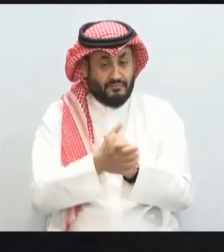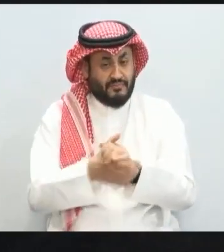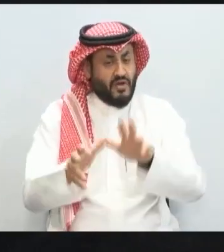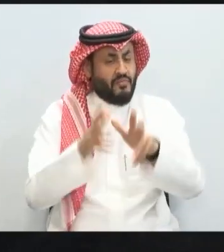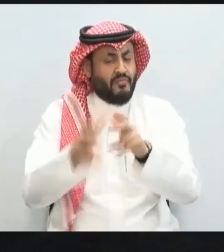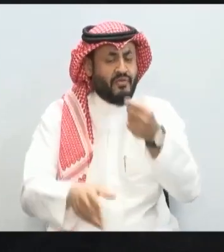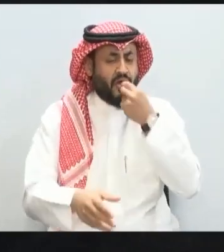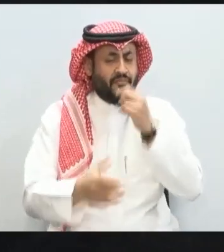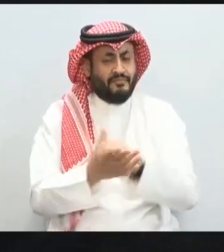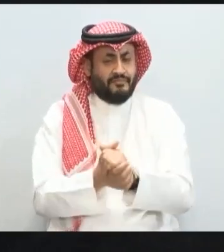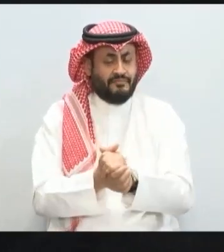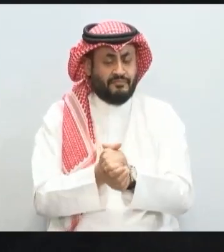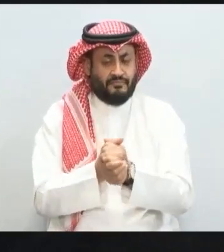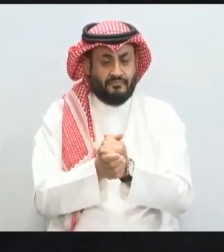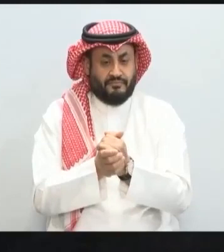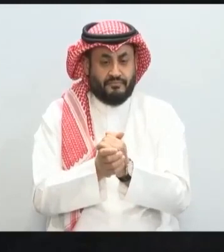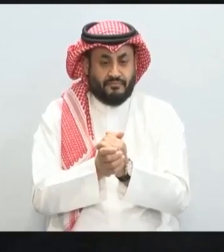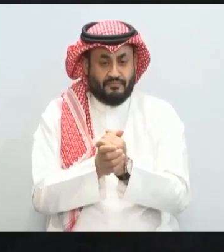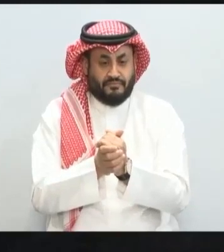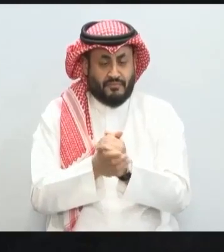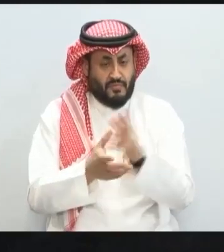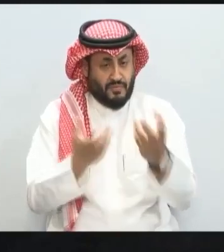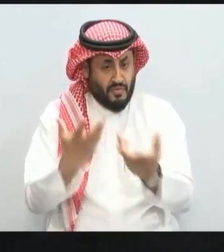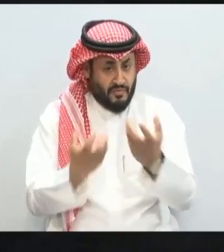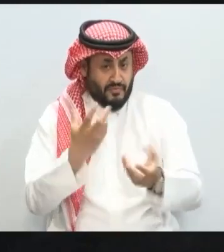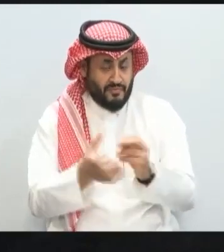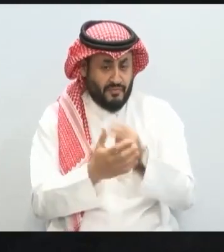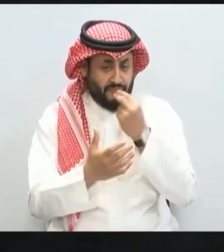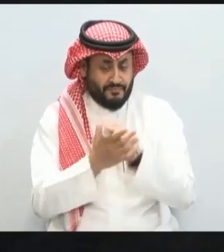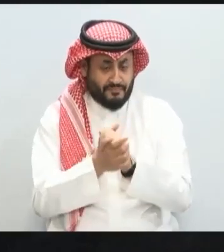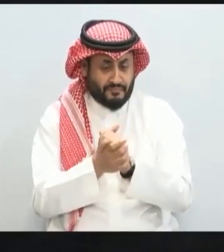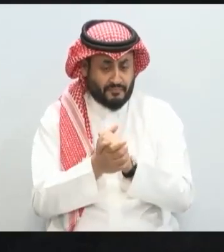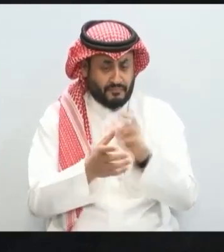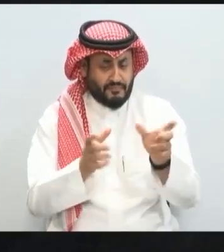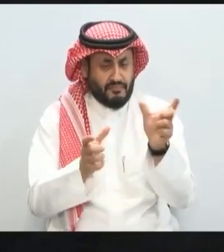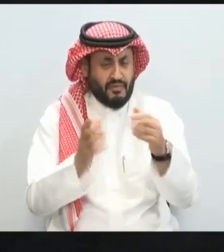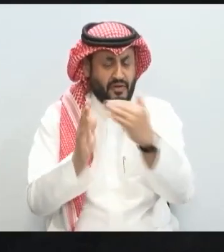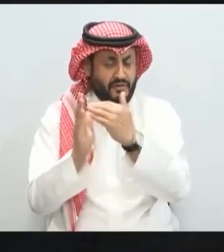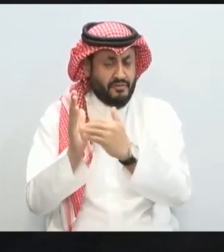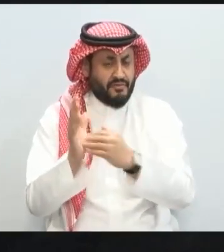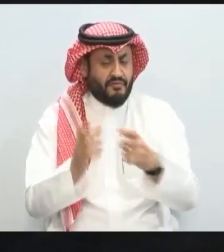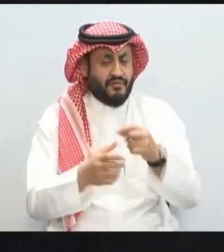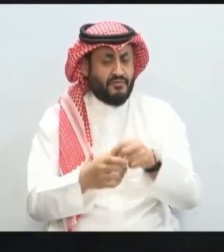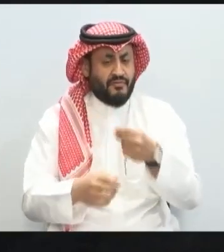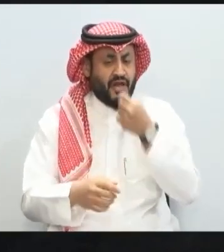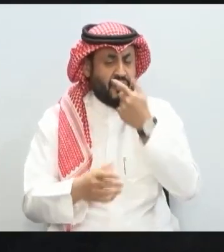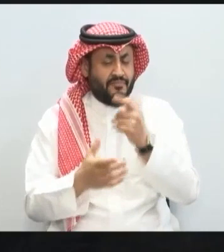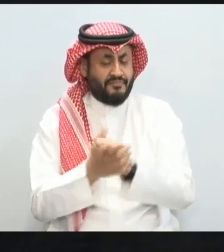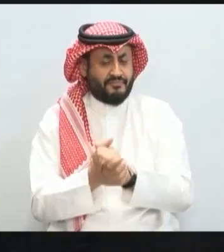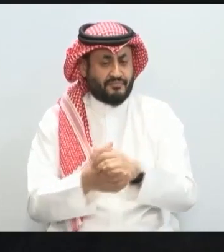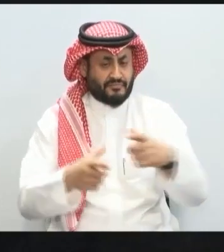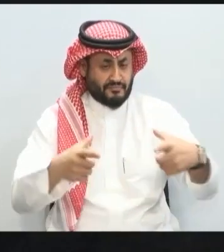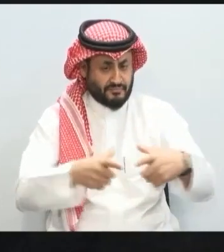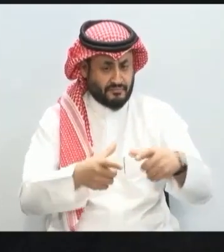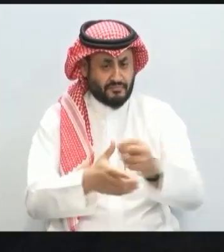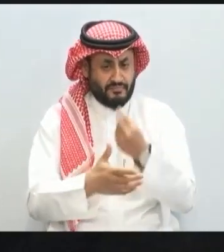about food, about eating food, about also cooking food, types of food, dessert, and the main dish